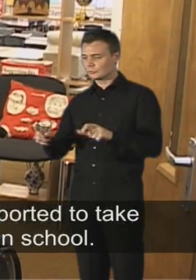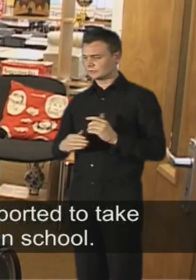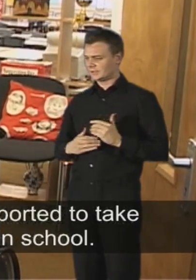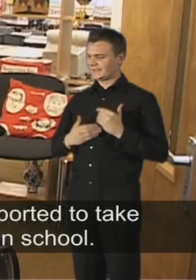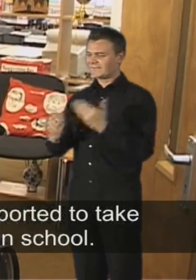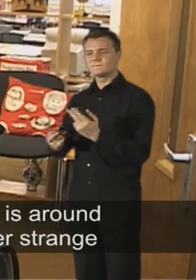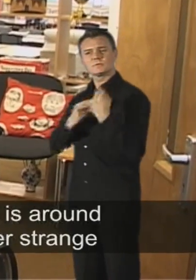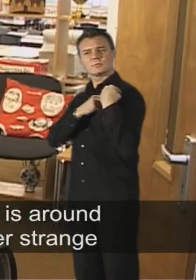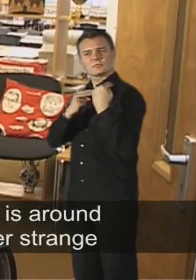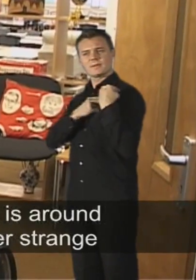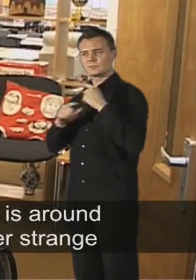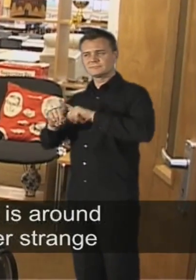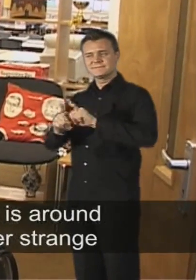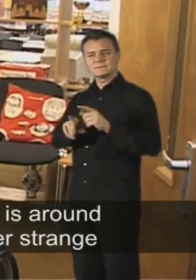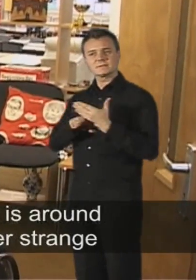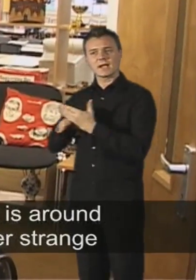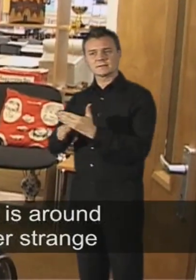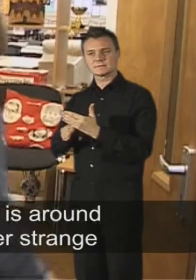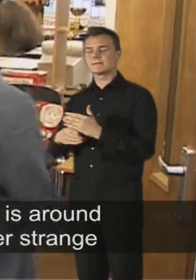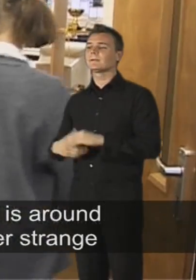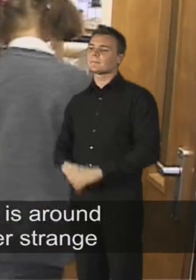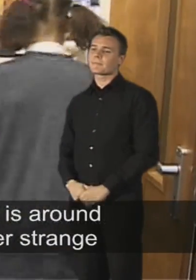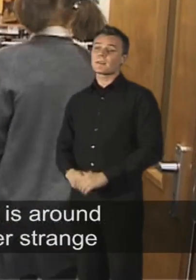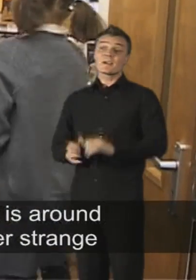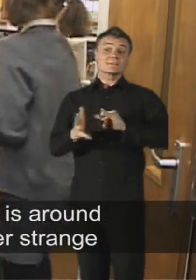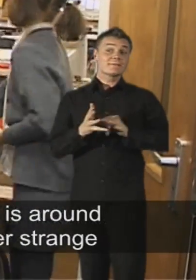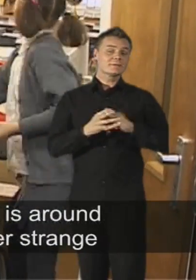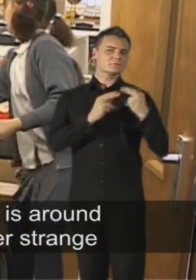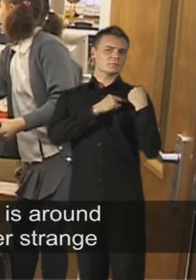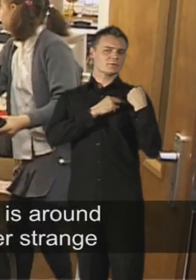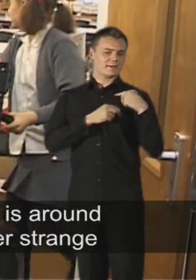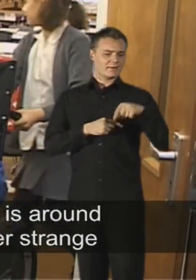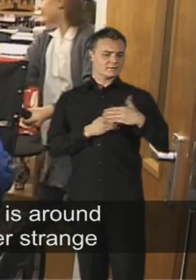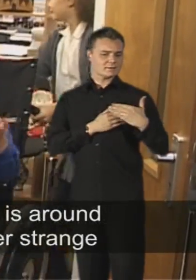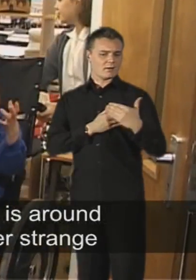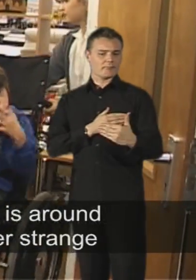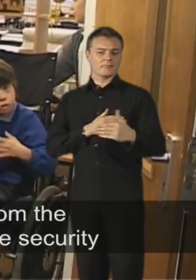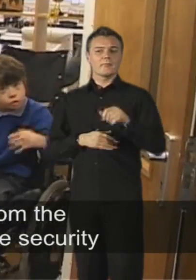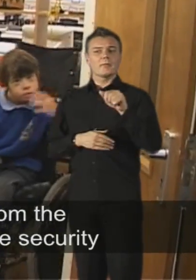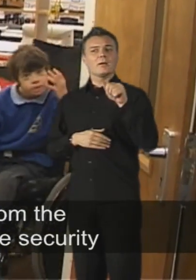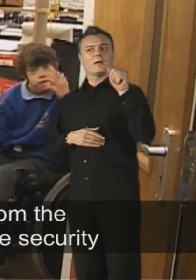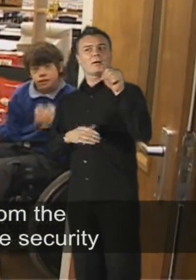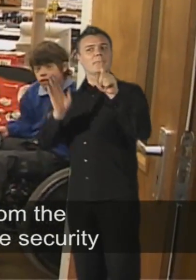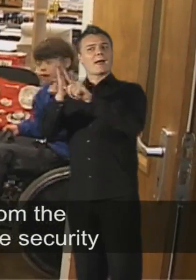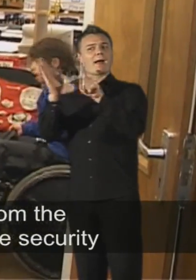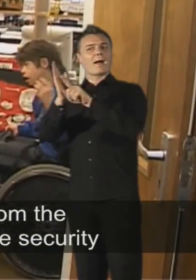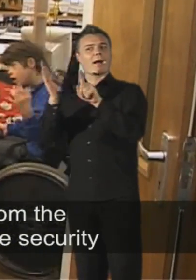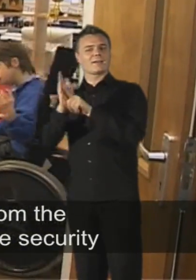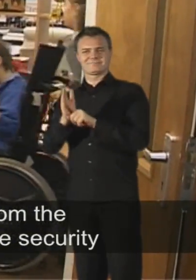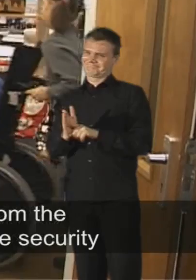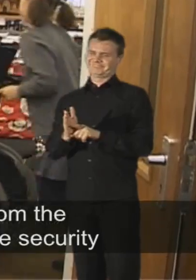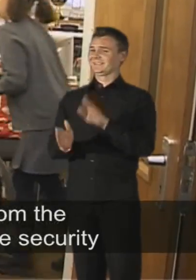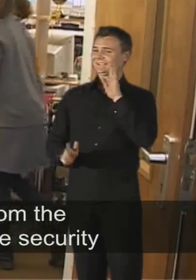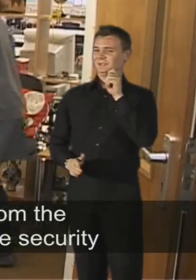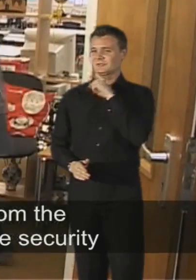school. Well, Stephanie's responsibility this term is around ringing the bell, which sounds rather strange, but once all the children come